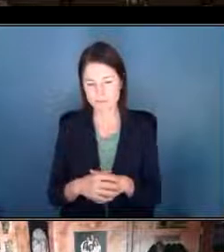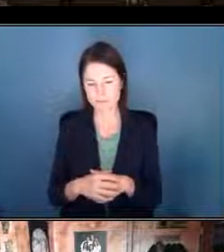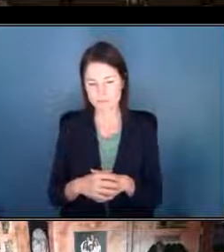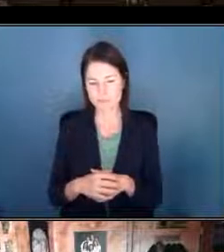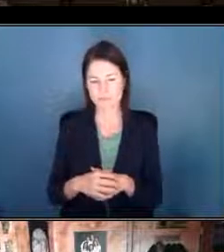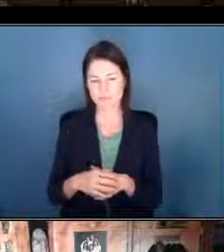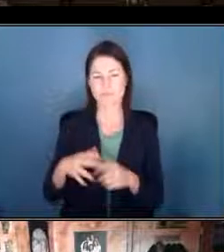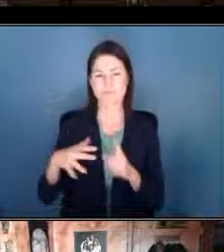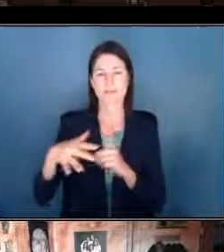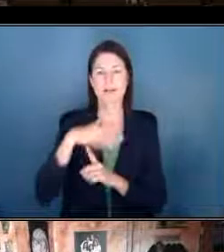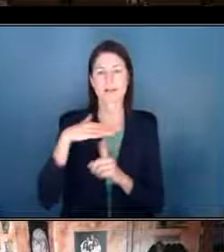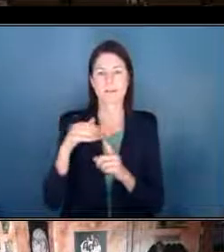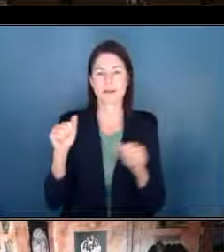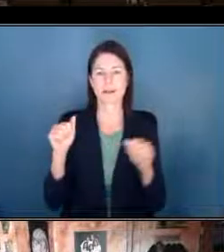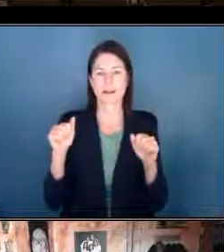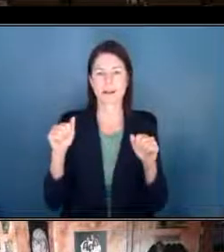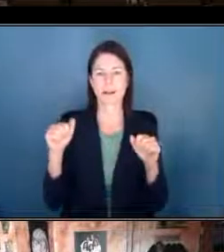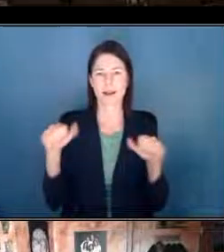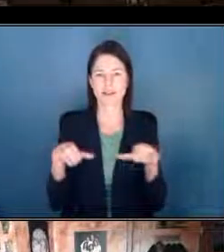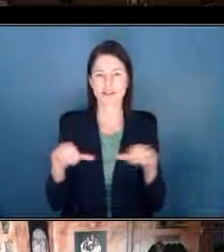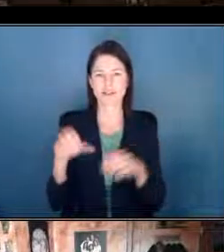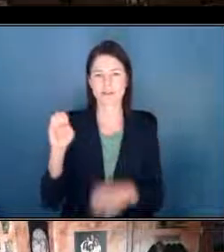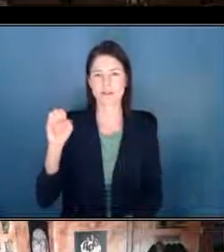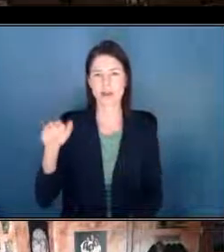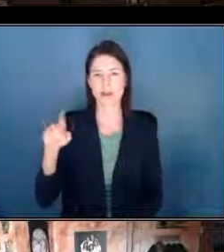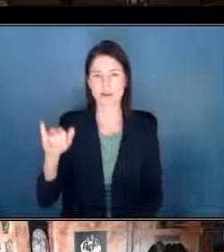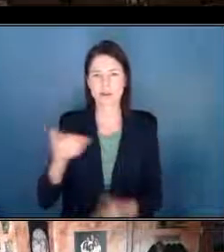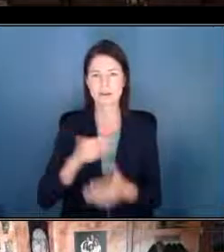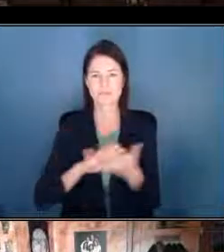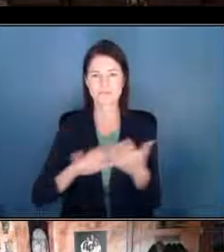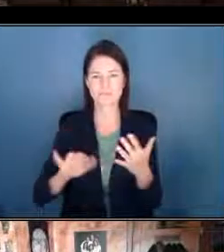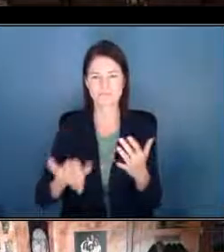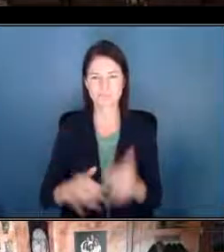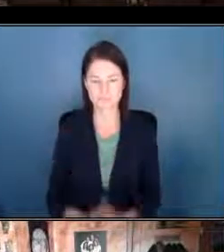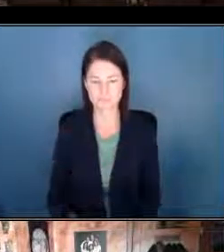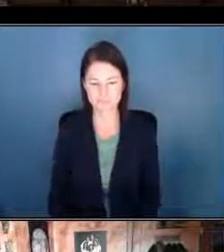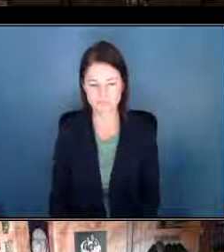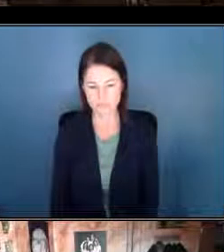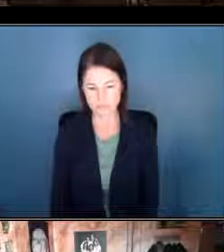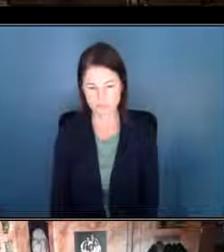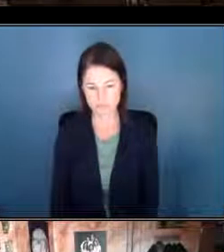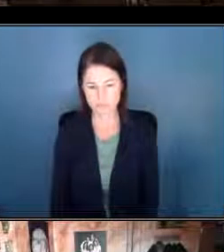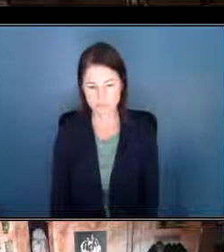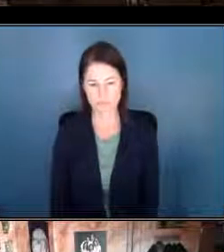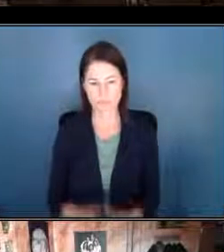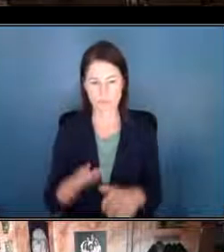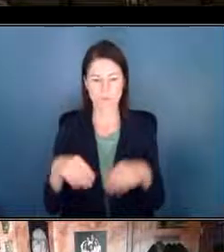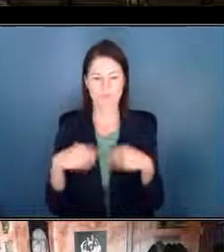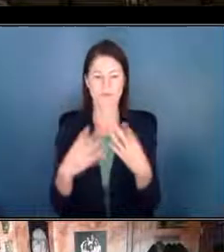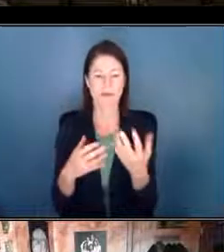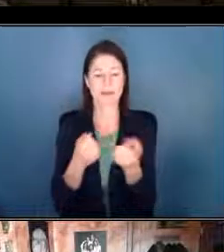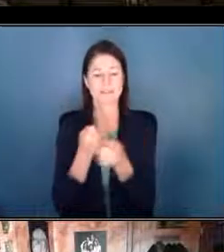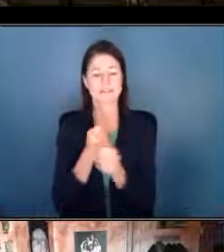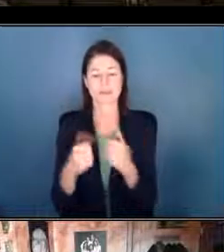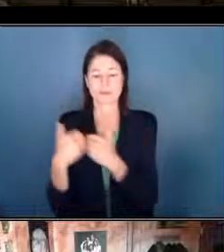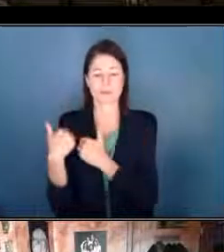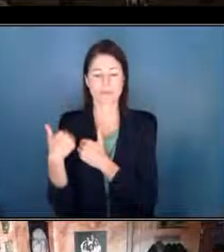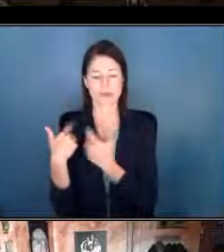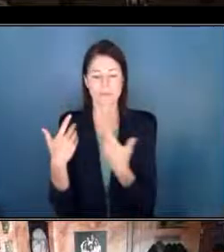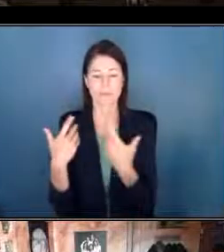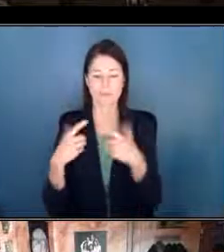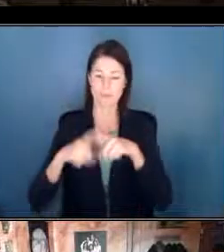action. We're starting with a new mission statement, which includes to provide a safe and reliable aviation transportation network that serves